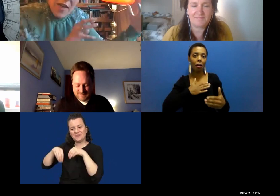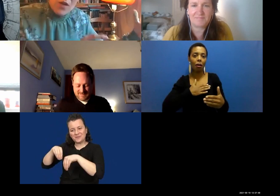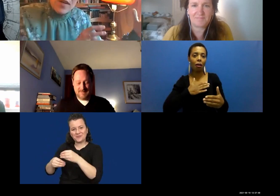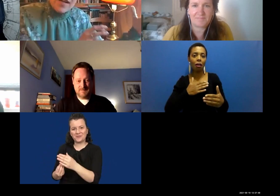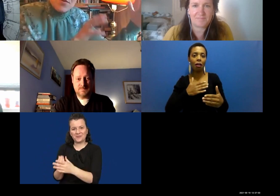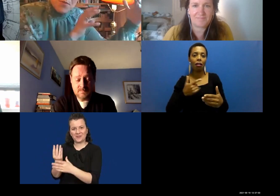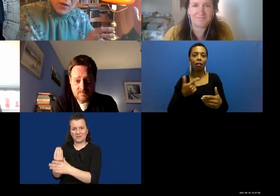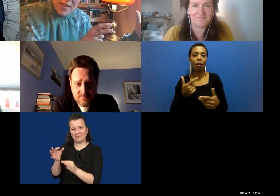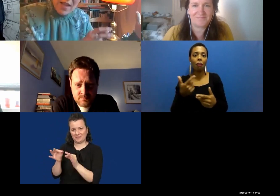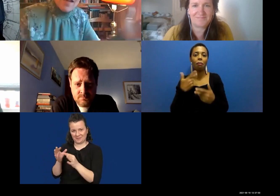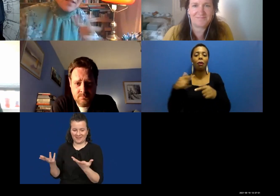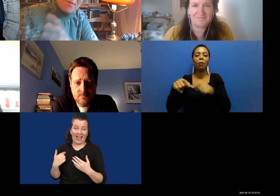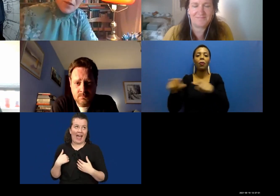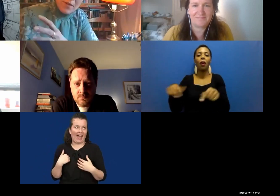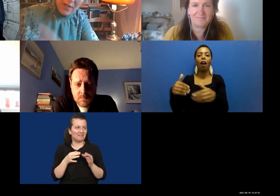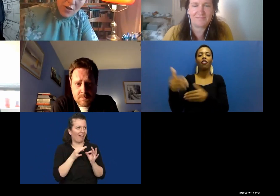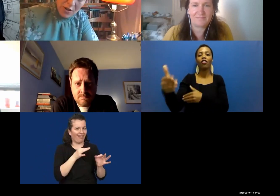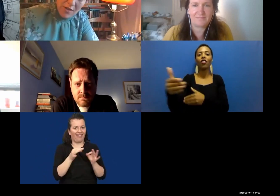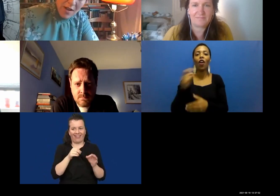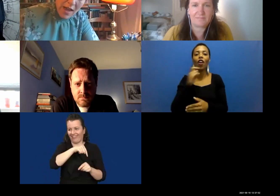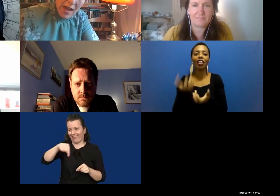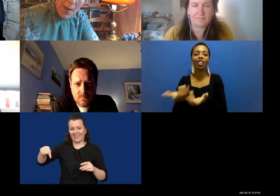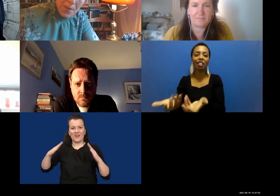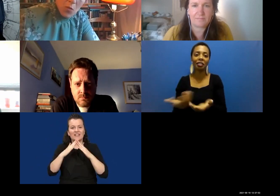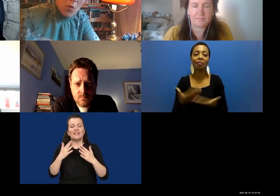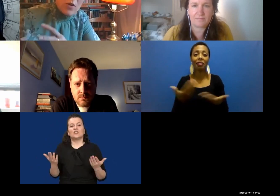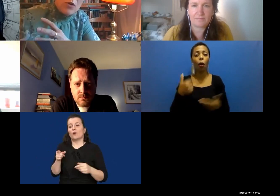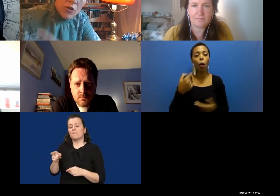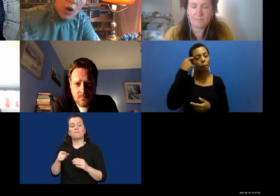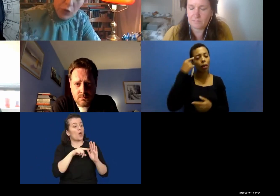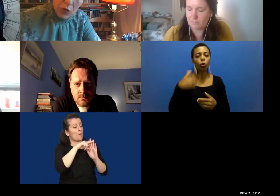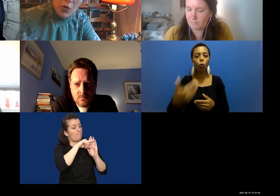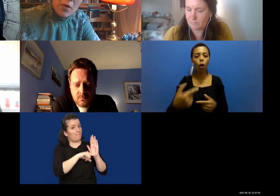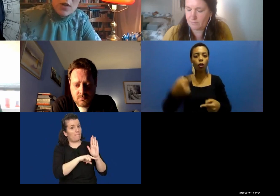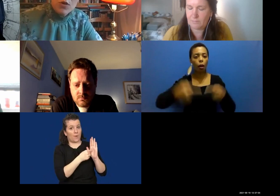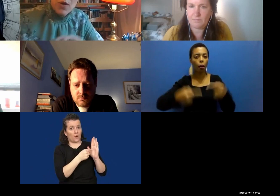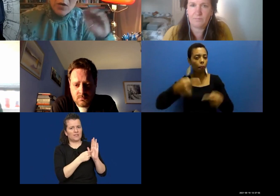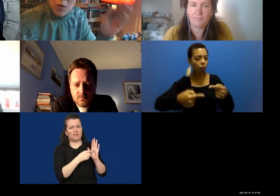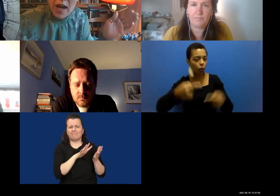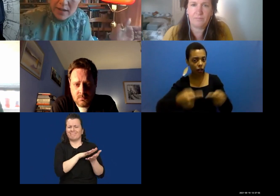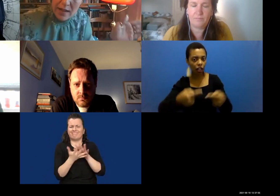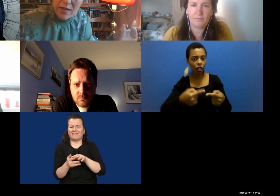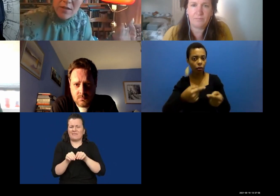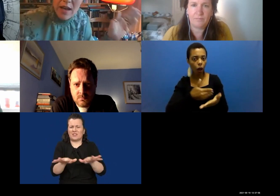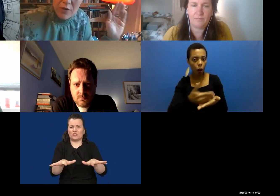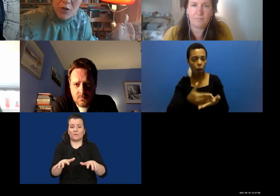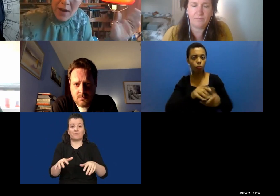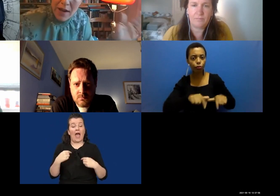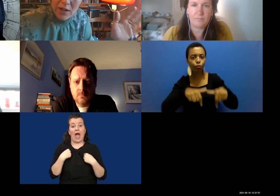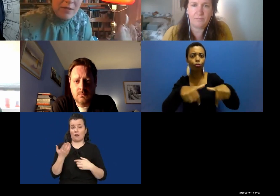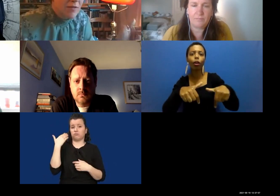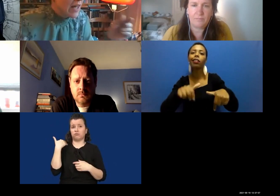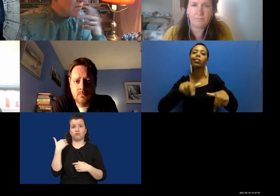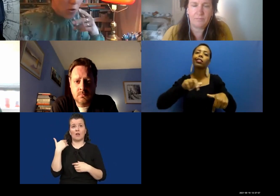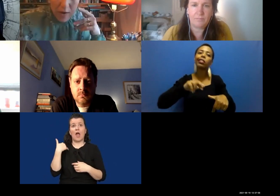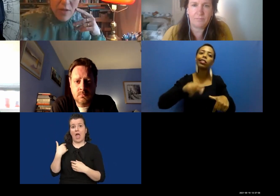I think when it comes to policy and implementation, what we should not do is what I did to my